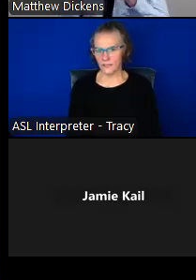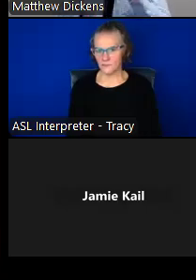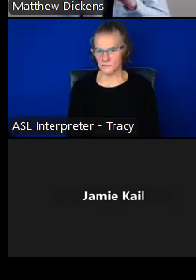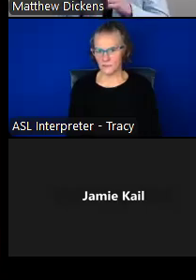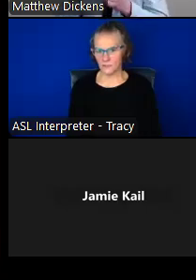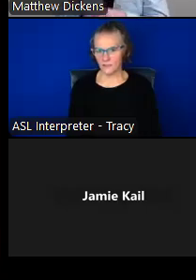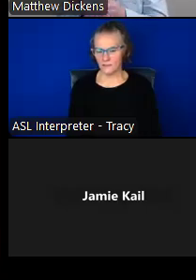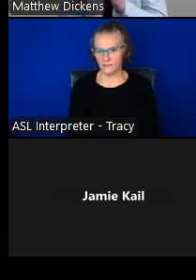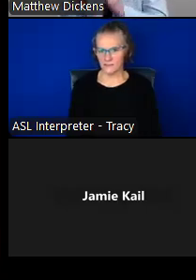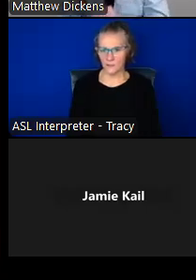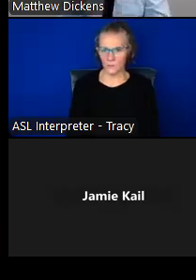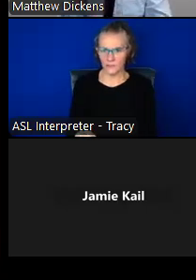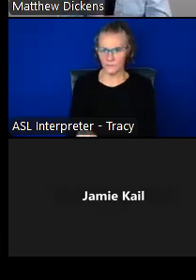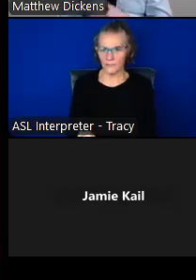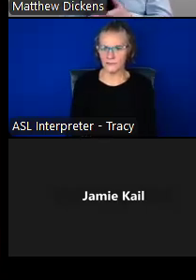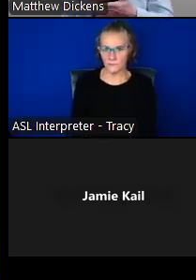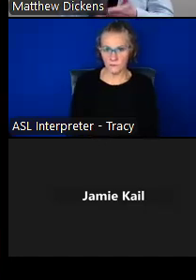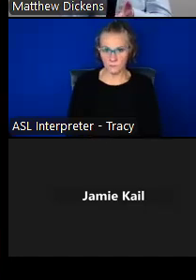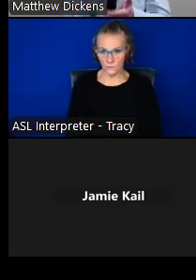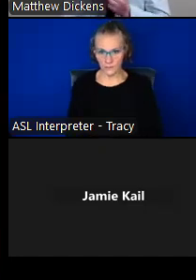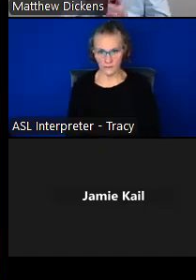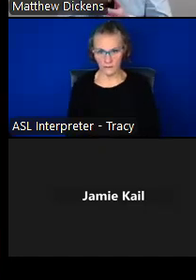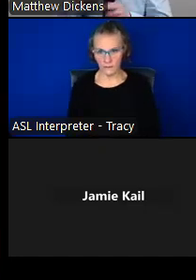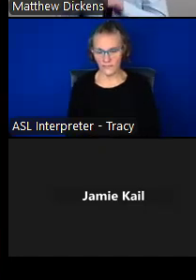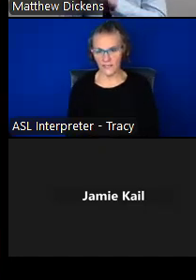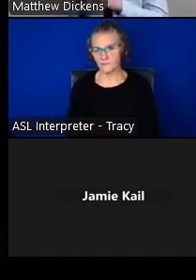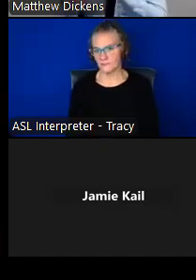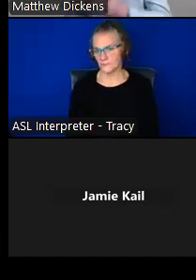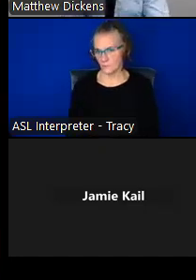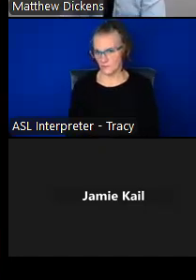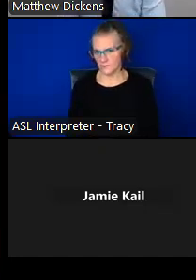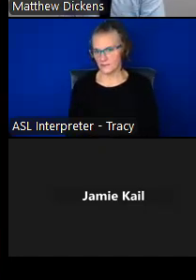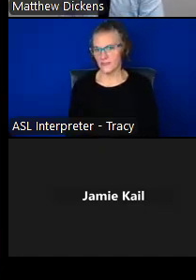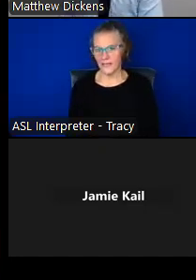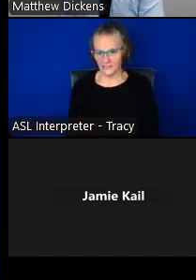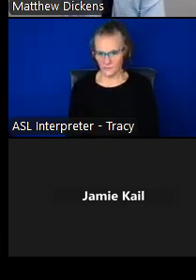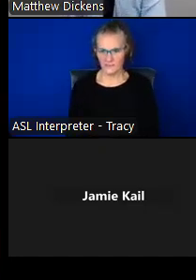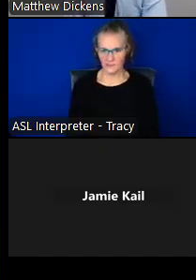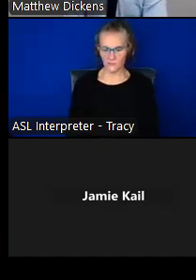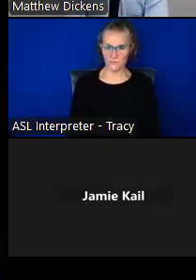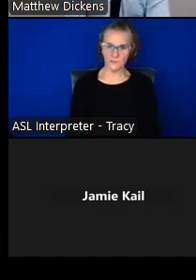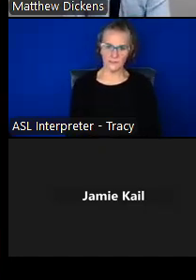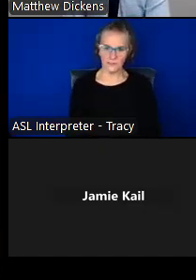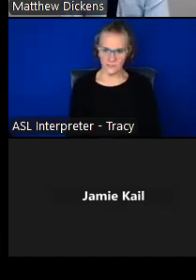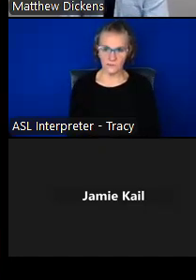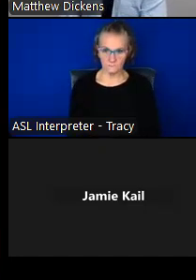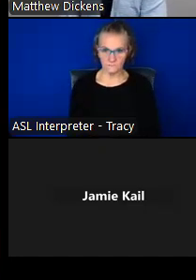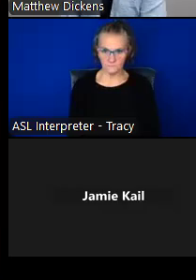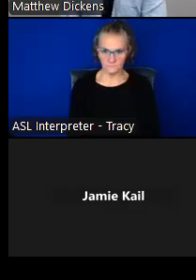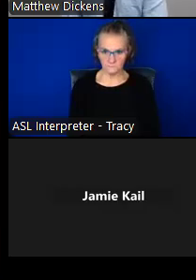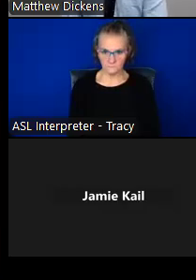the captioning. I see it's not working right now, so we are working on that. Please bear with us as we continue through the